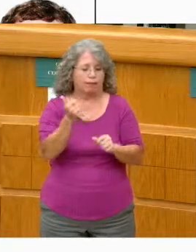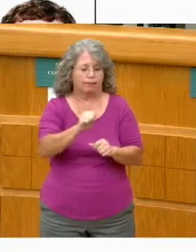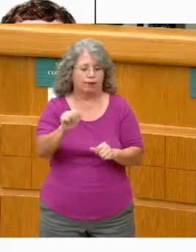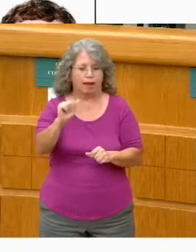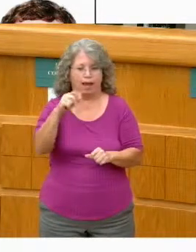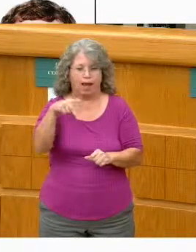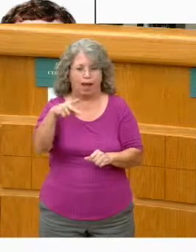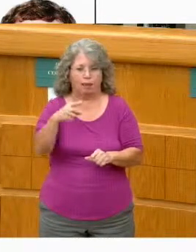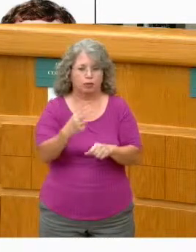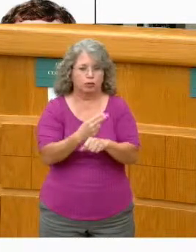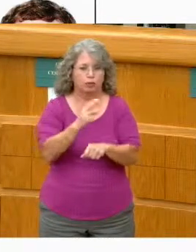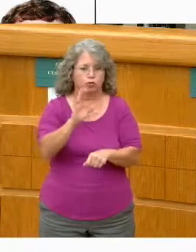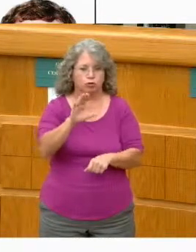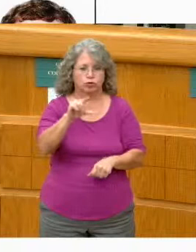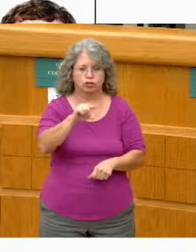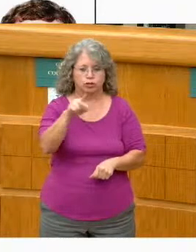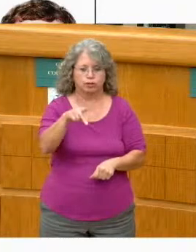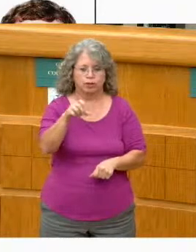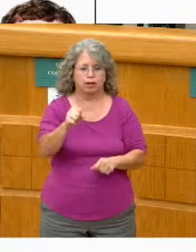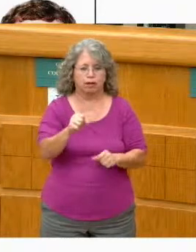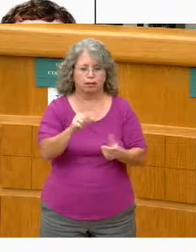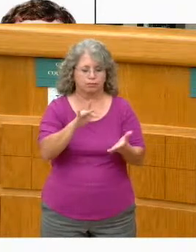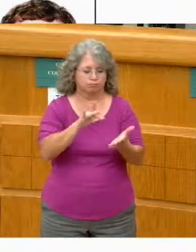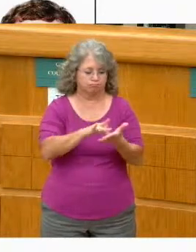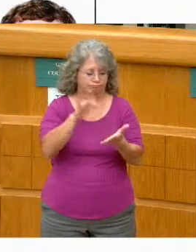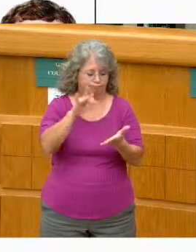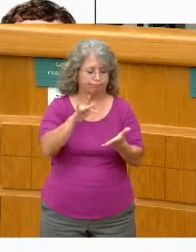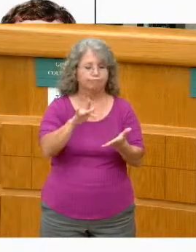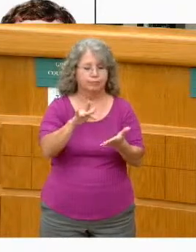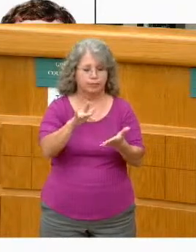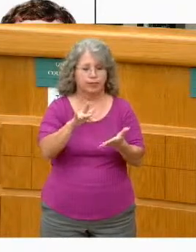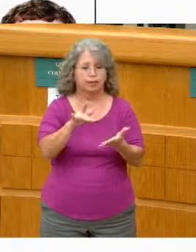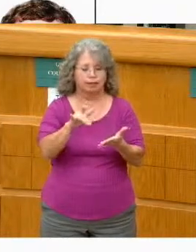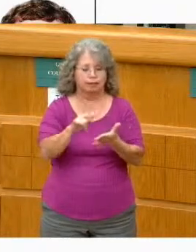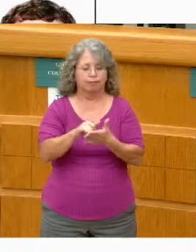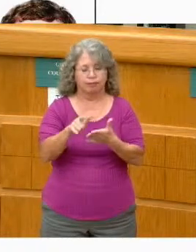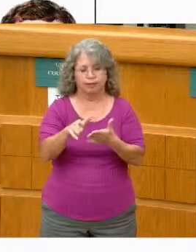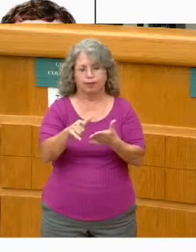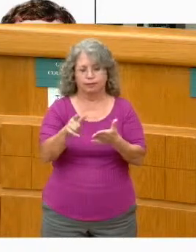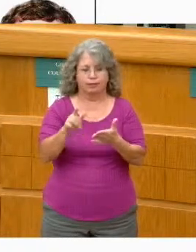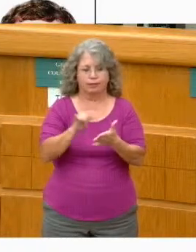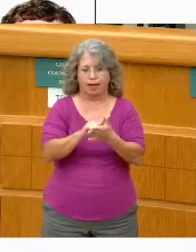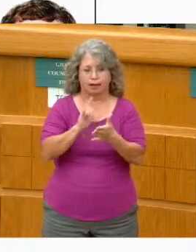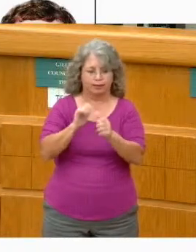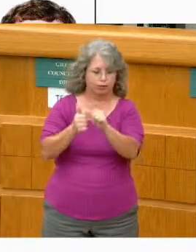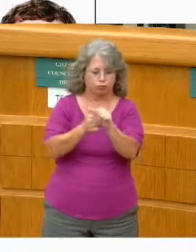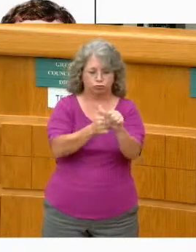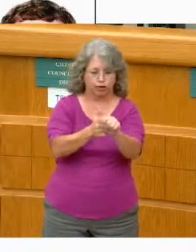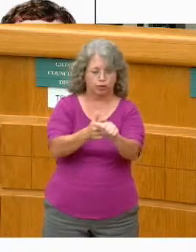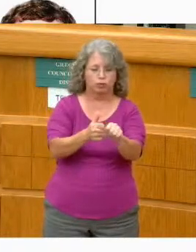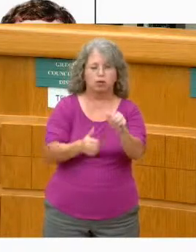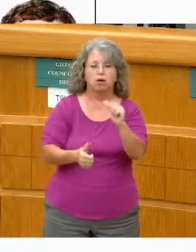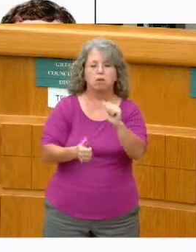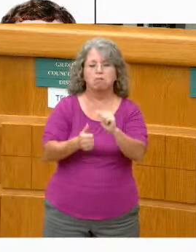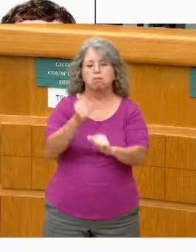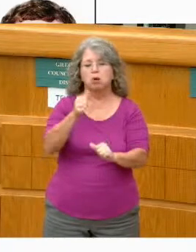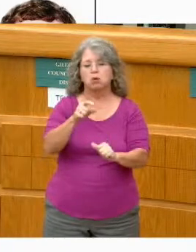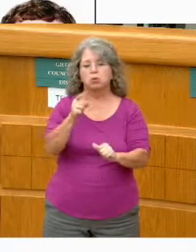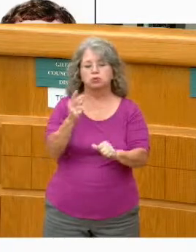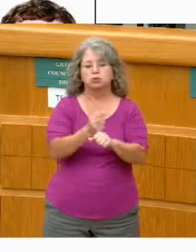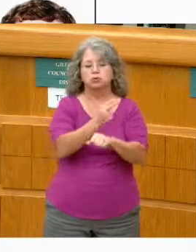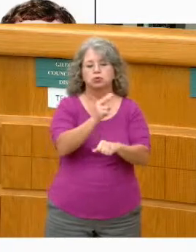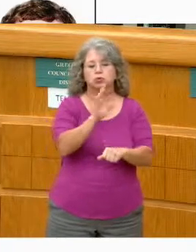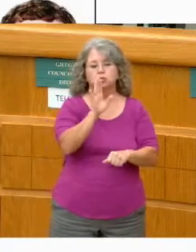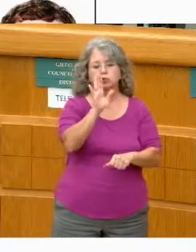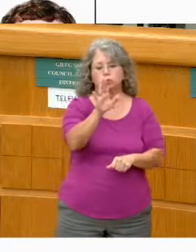enable an app to use your GPS, you're essentially volunteering to be tracked. This information is used to sell